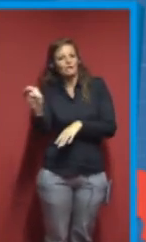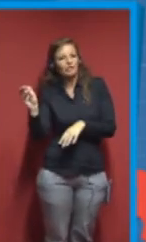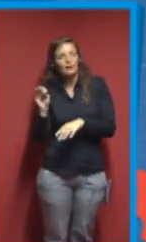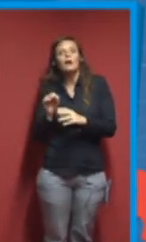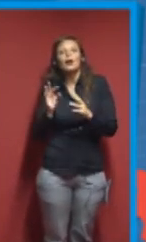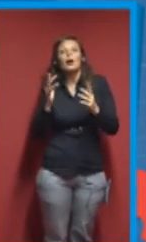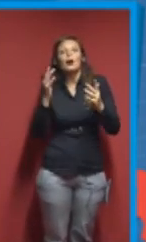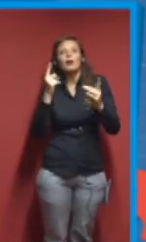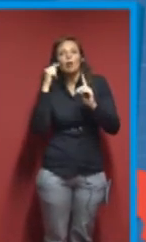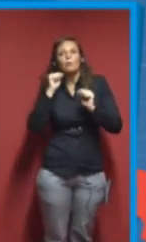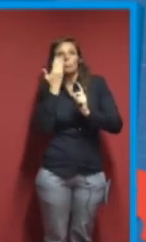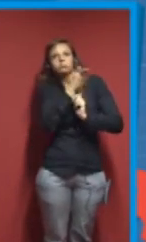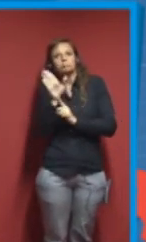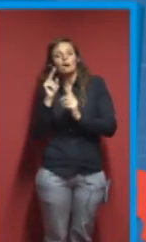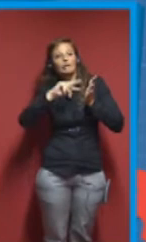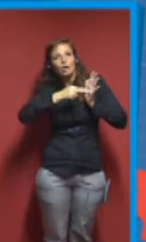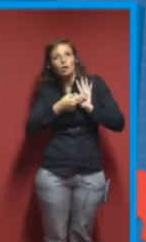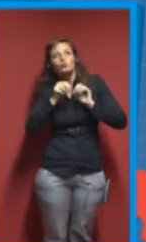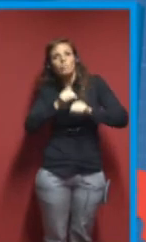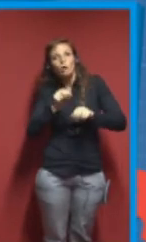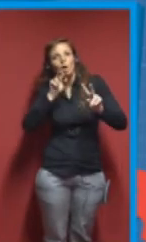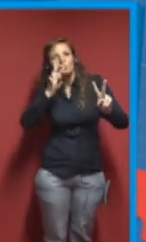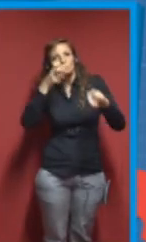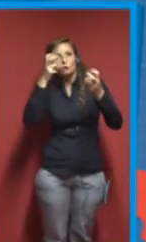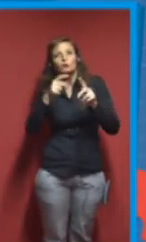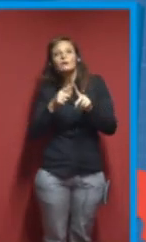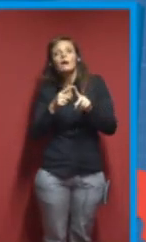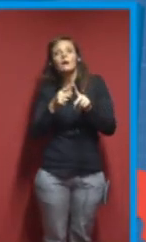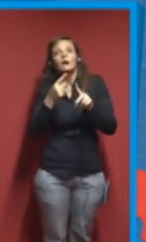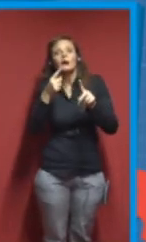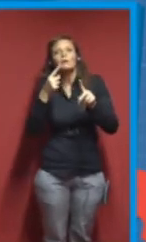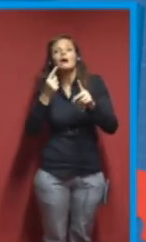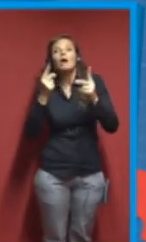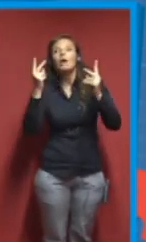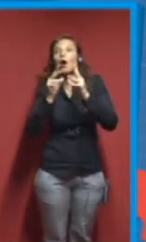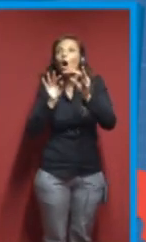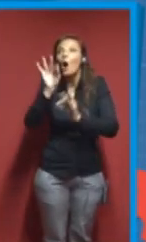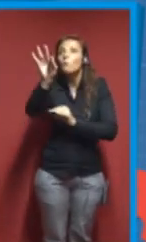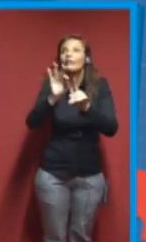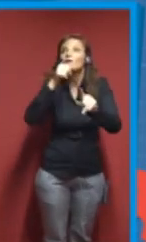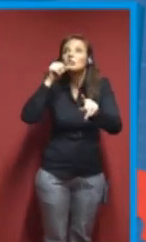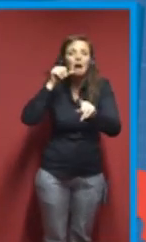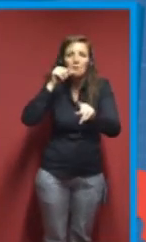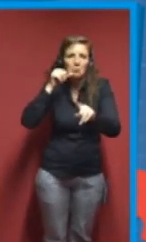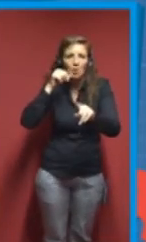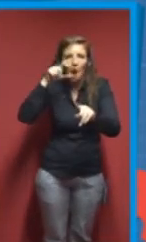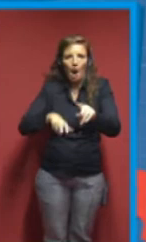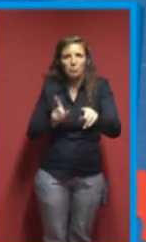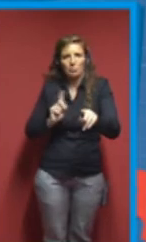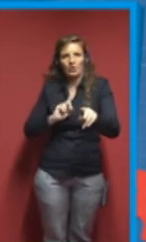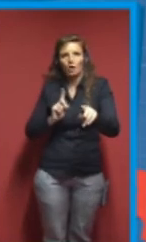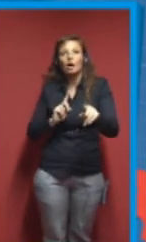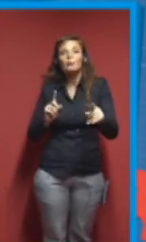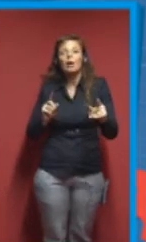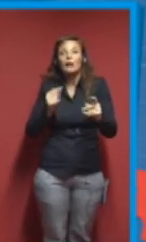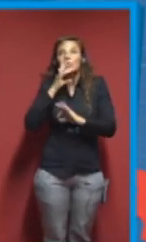for things that don't necessarily have a utilitarian purpose. Now, I'm not excluding utility. I think it's perfectly fine, and